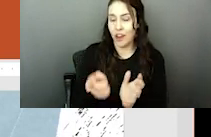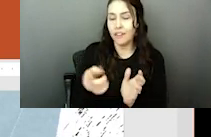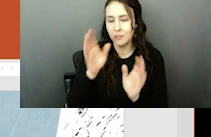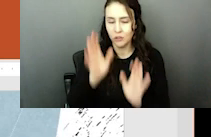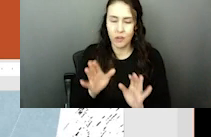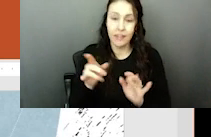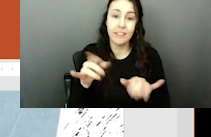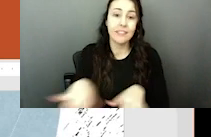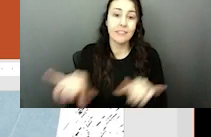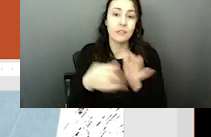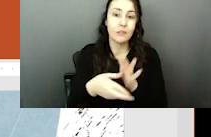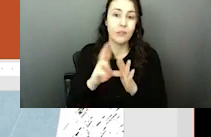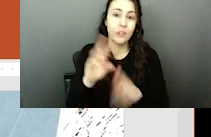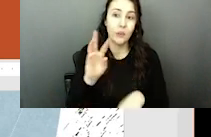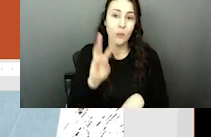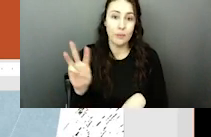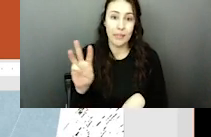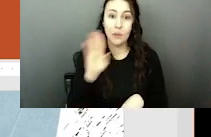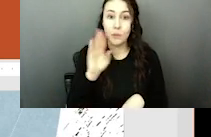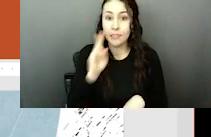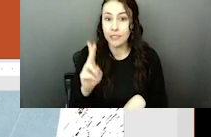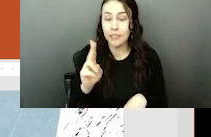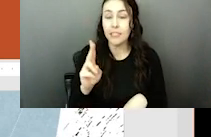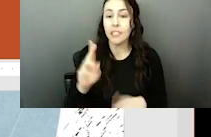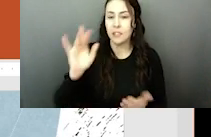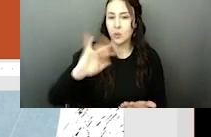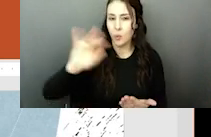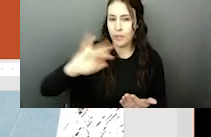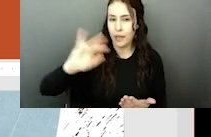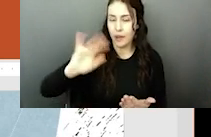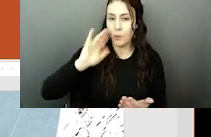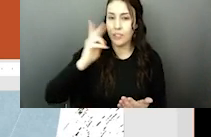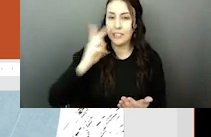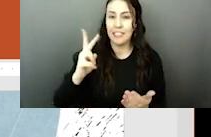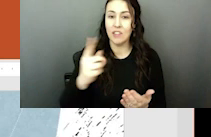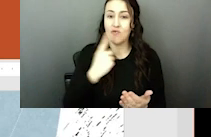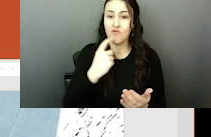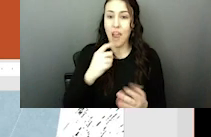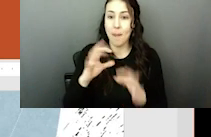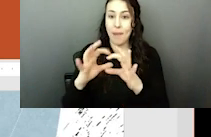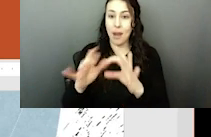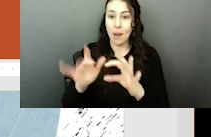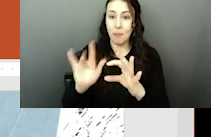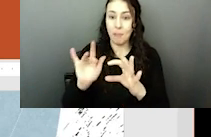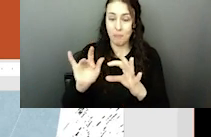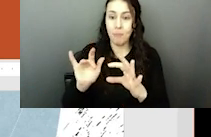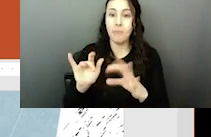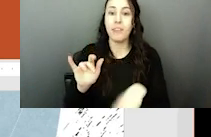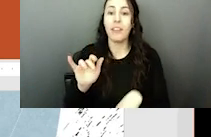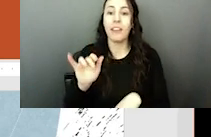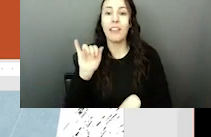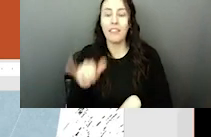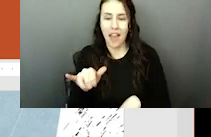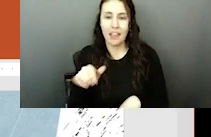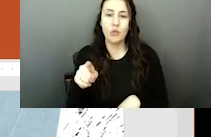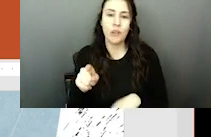website, you will see, scroll down a little bit, you'll see a big red button that says standards review comment form. That's where you can